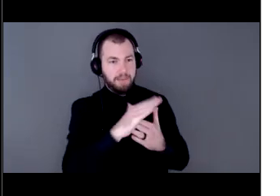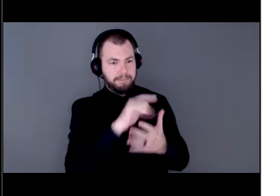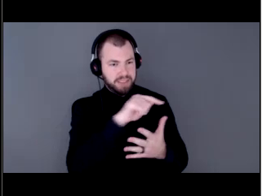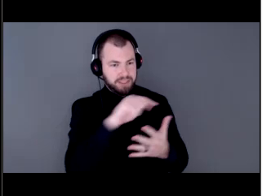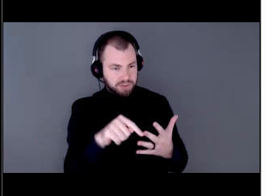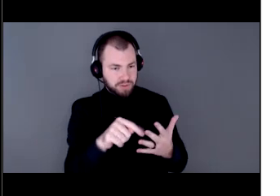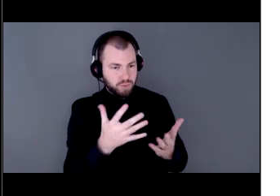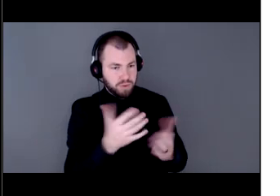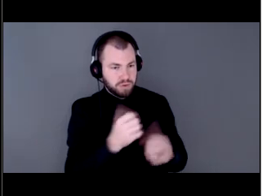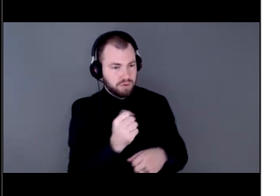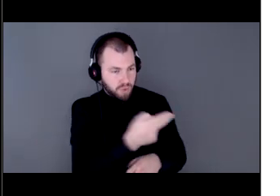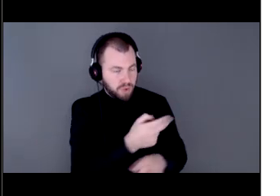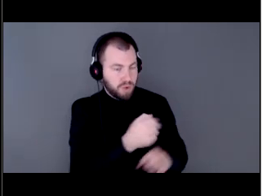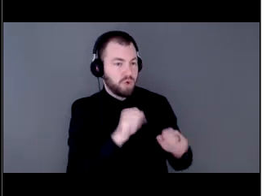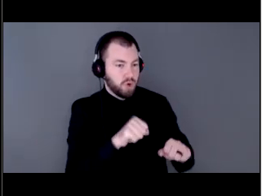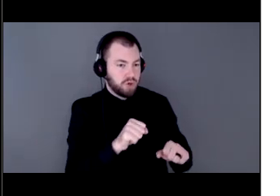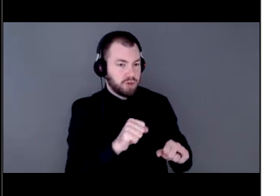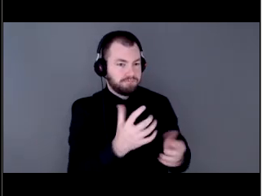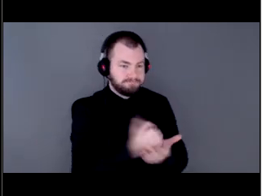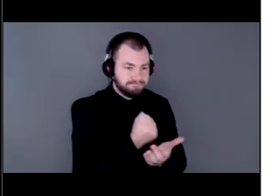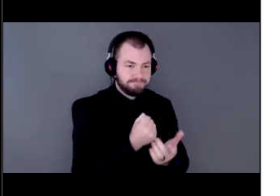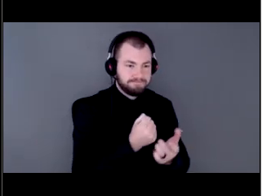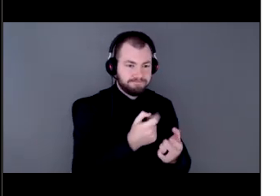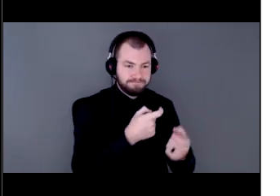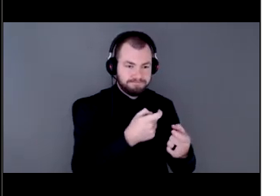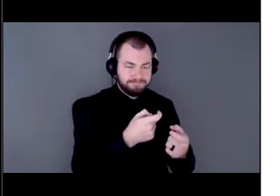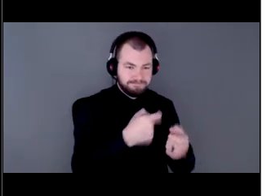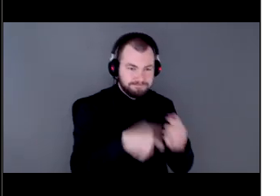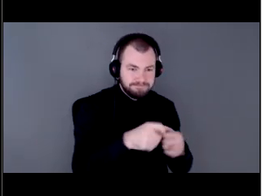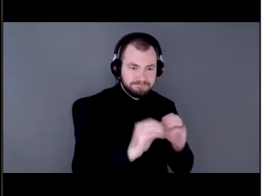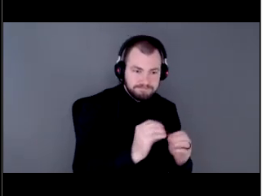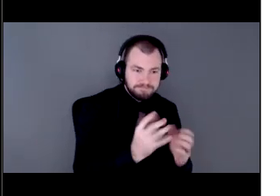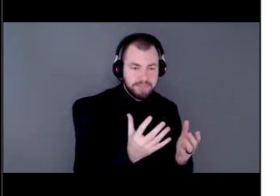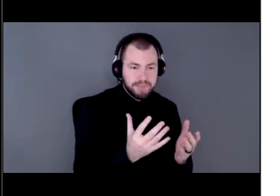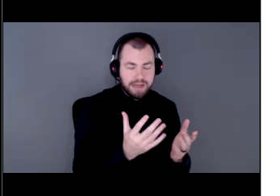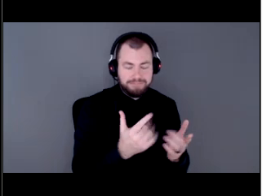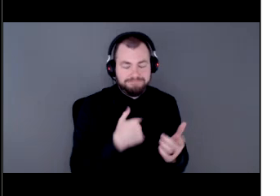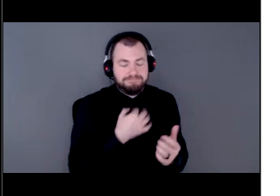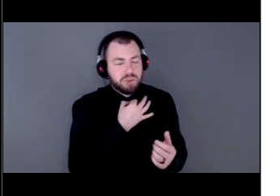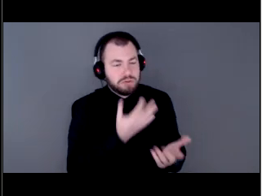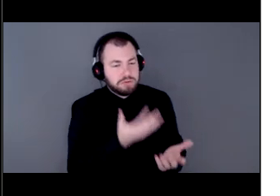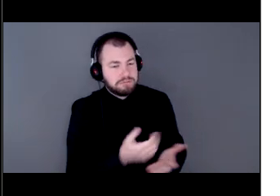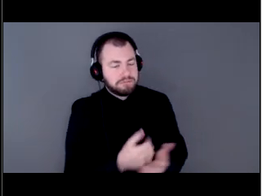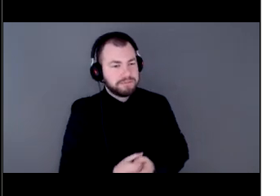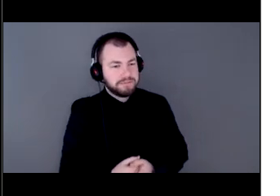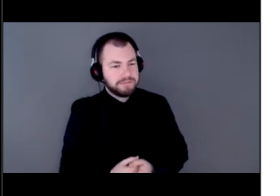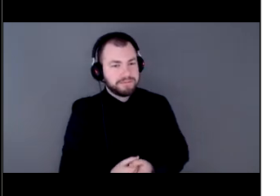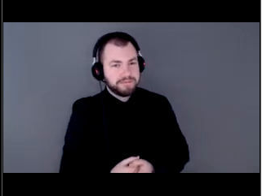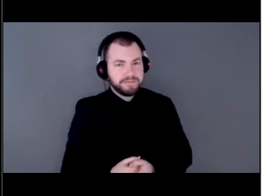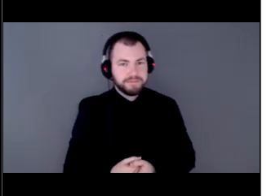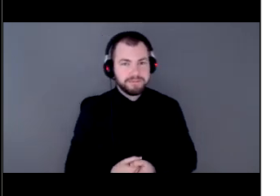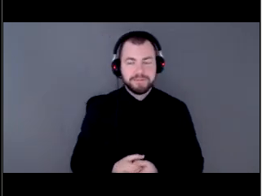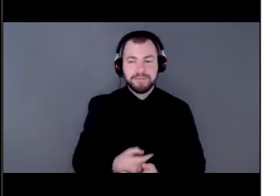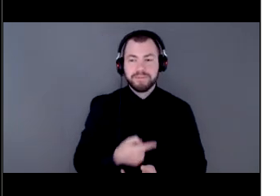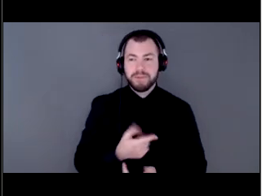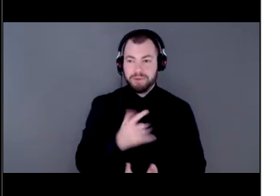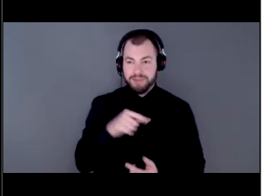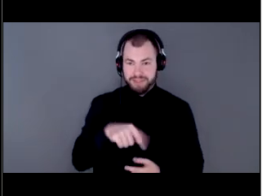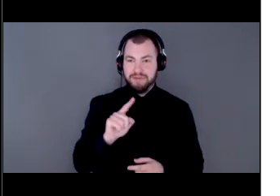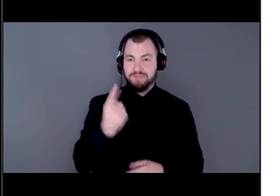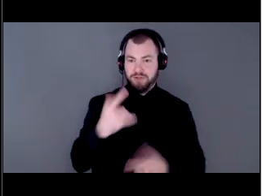out that could potentially have a longer life? Anyways, I'm just curious. Well, this is our first event, and we